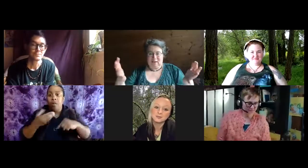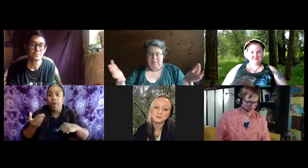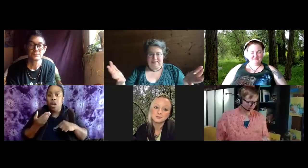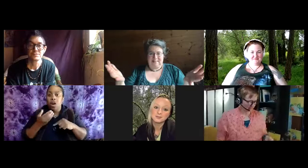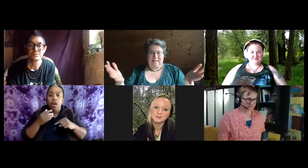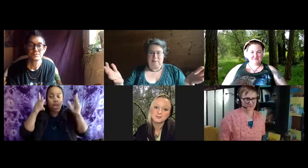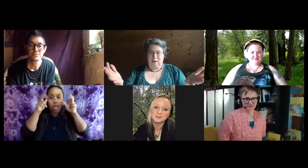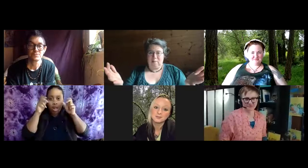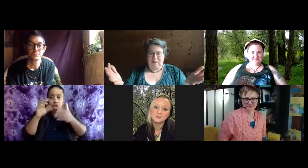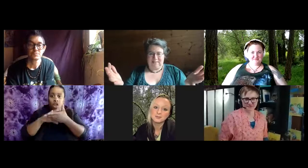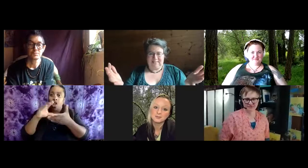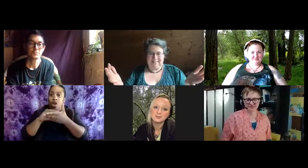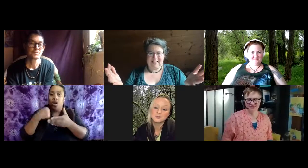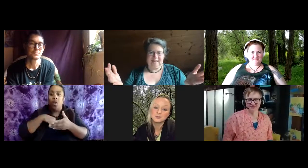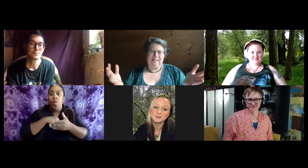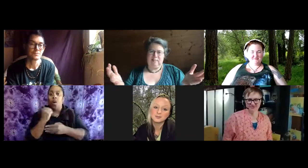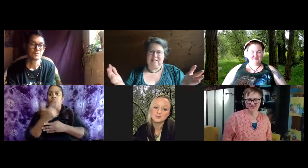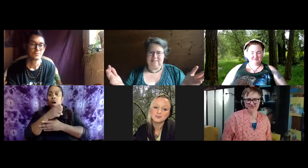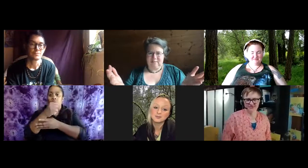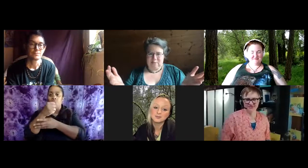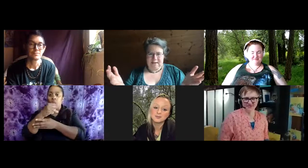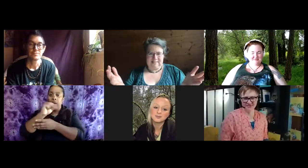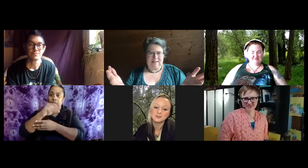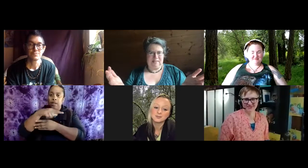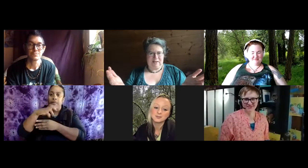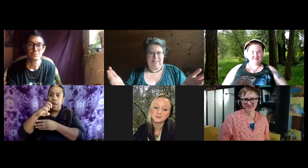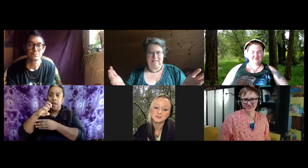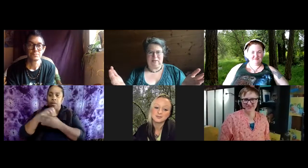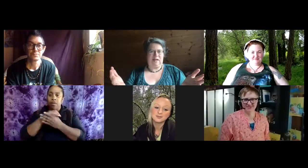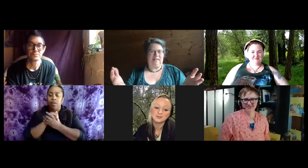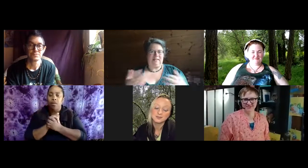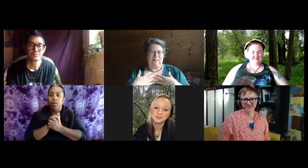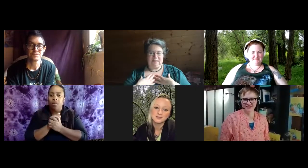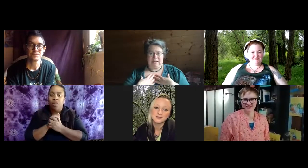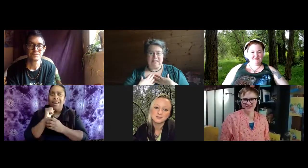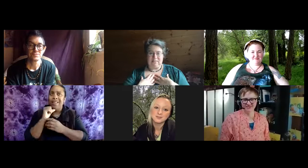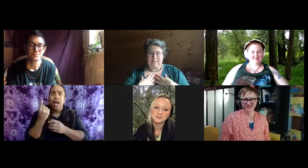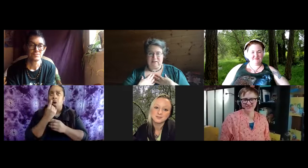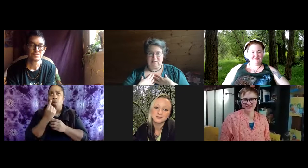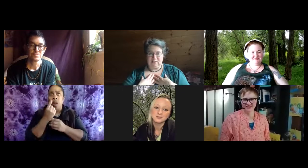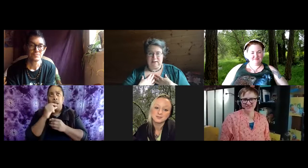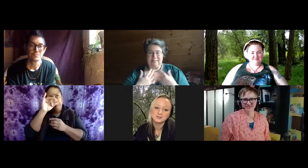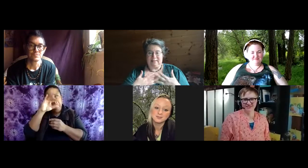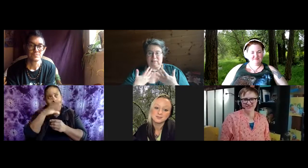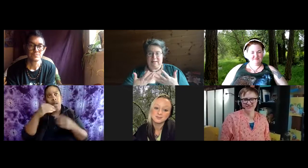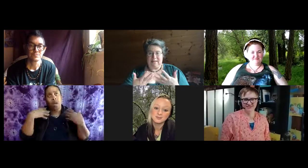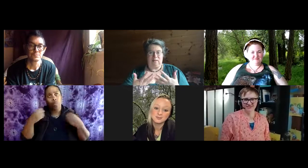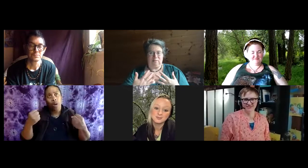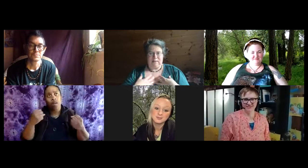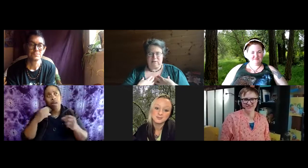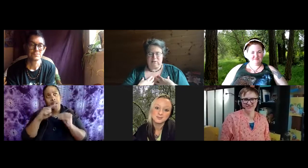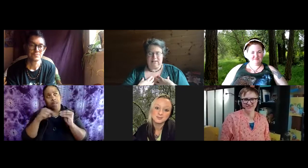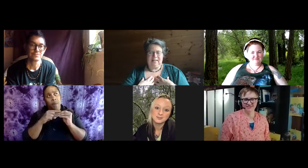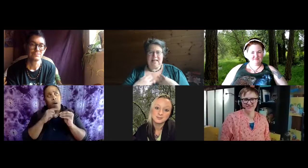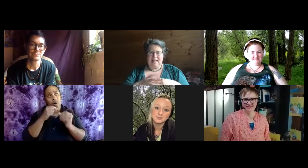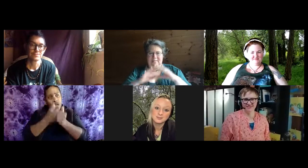the space all together, like we're all part of this. The inspiration of MeWe is not only metaphysics and wellness, it's really about each of us in our own journeys, right? So me and